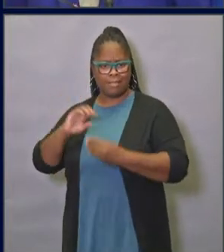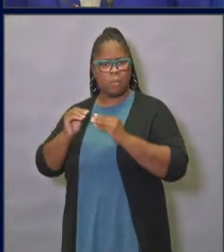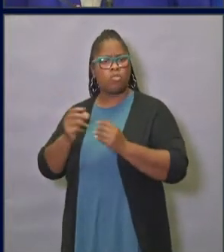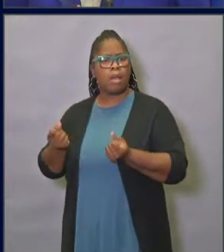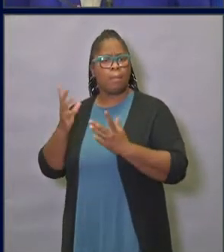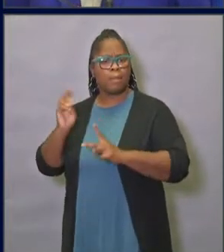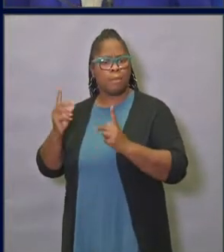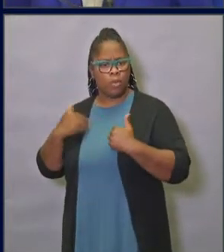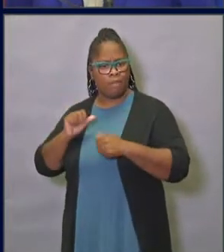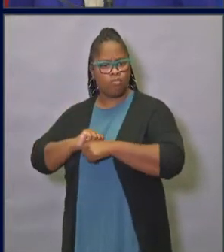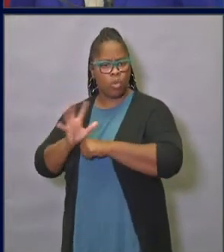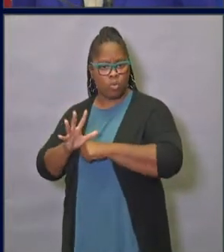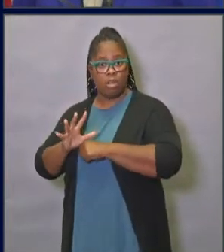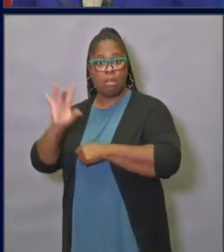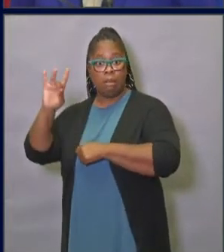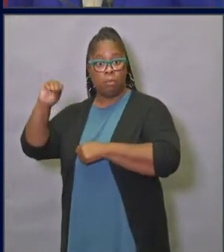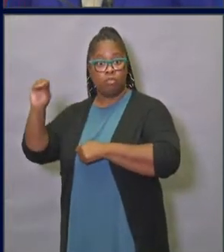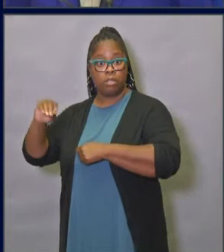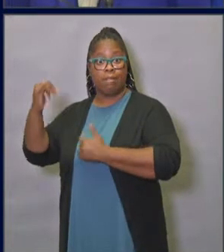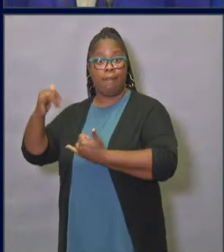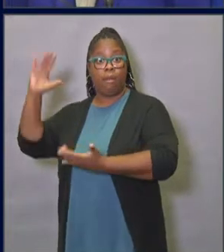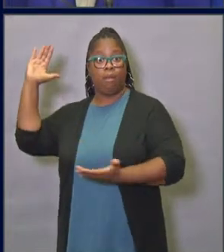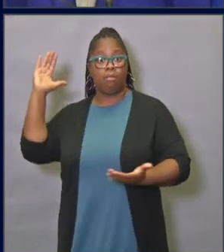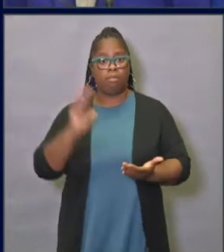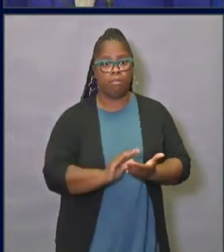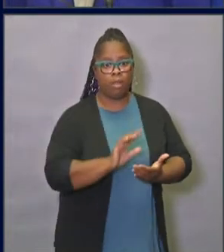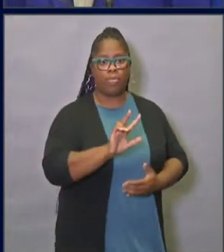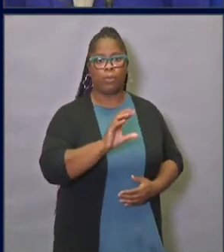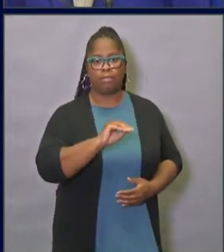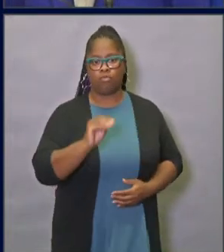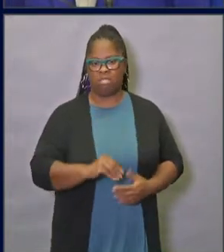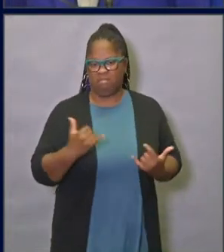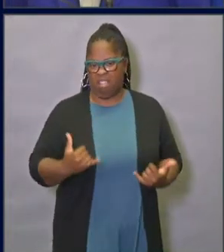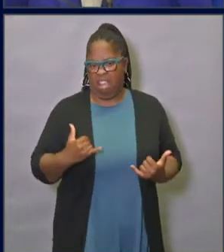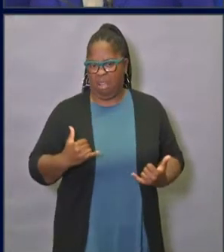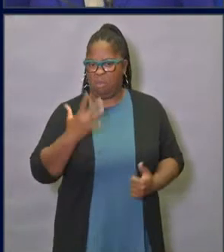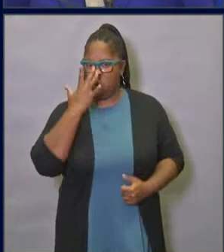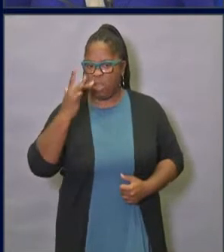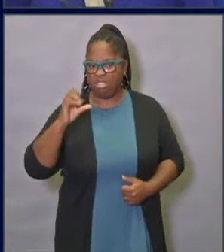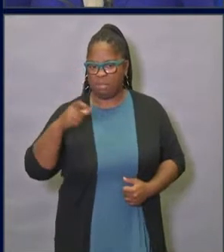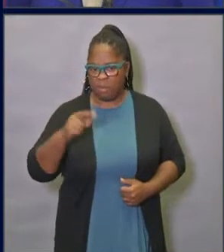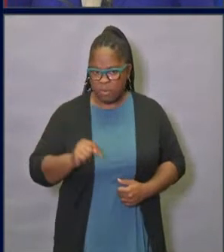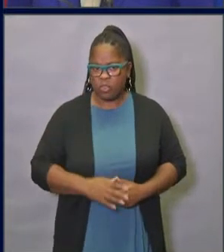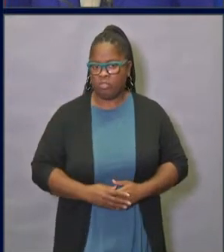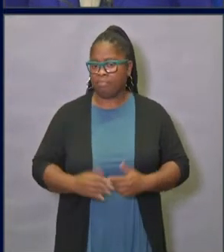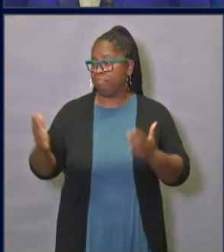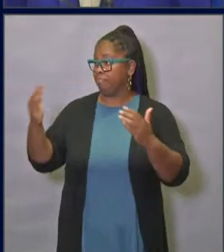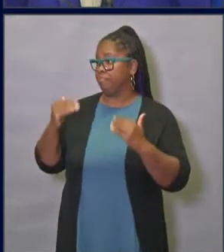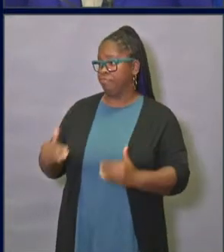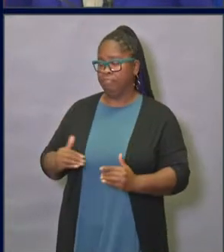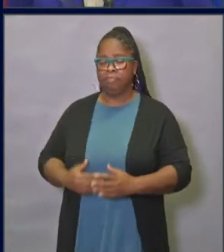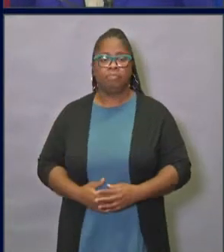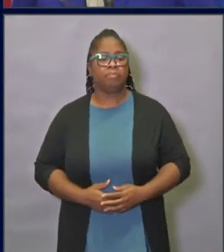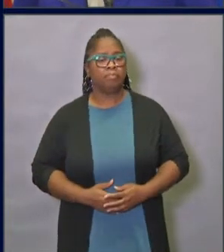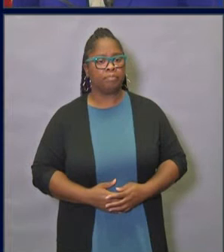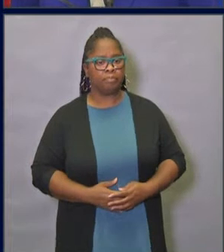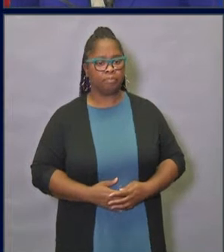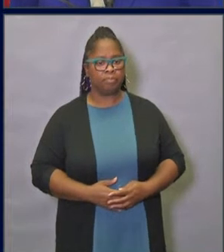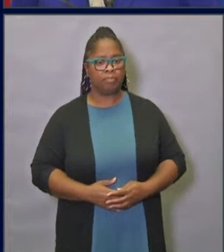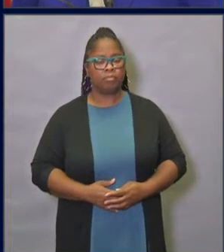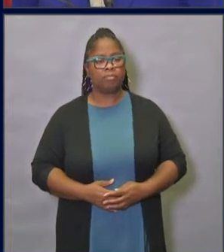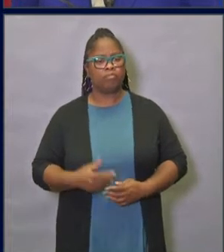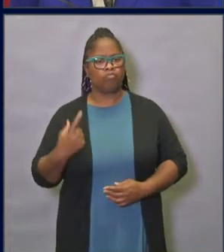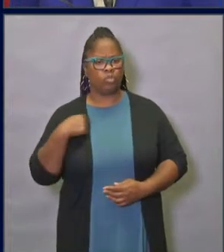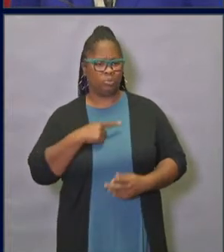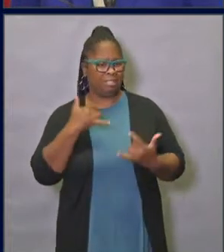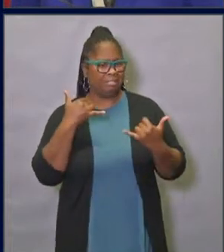to about 3% in this early part of September. We'll take the next slide. We do continue to track the